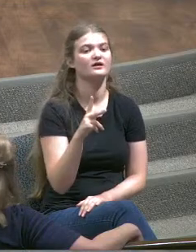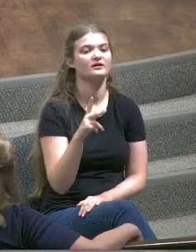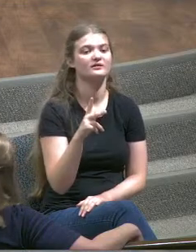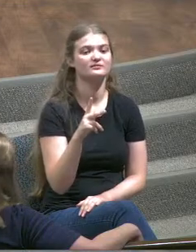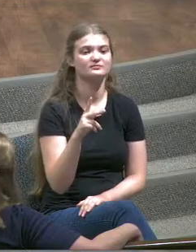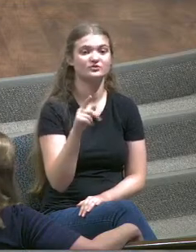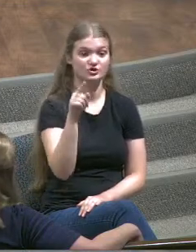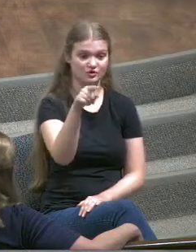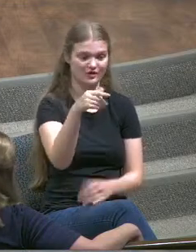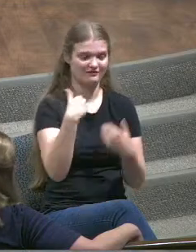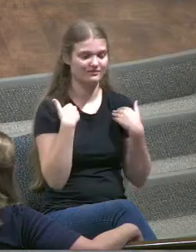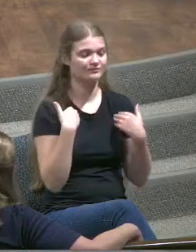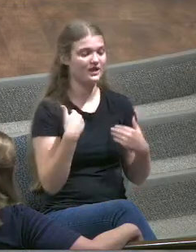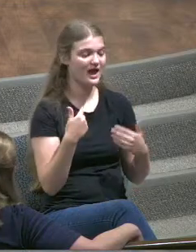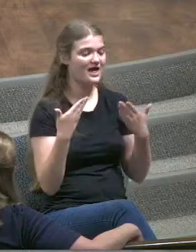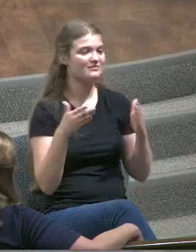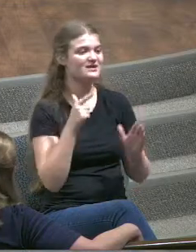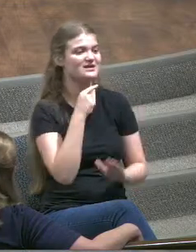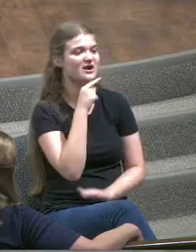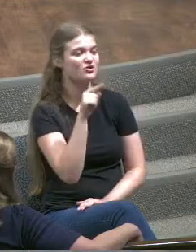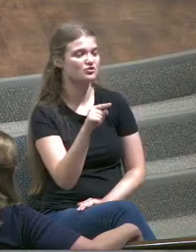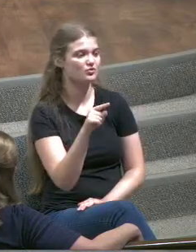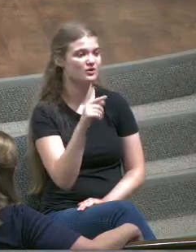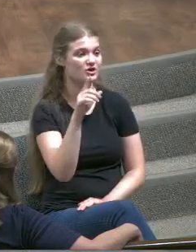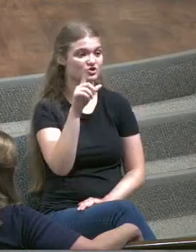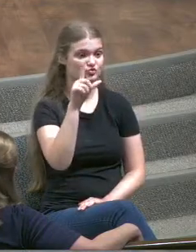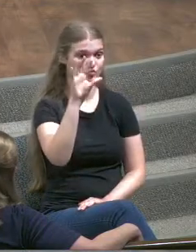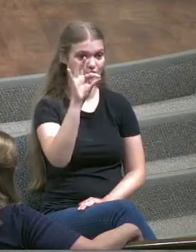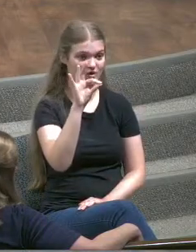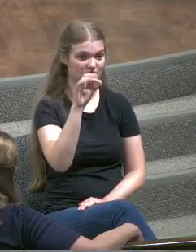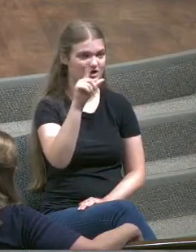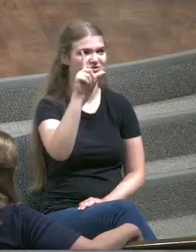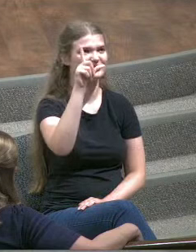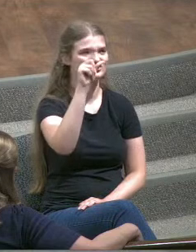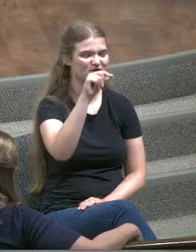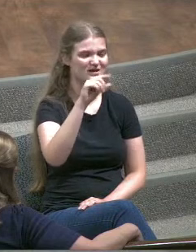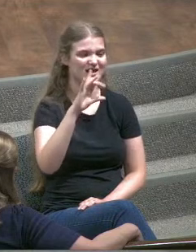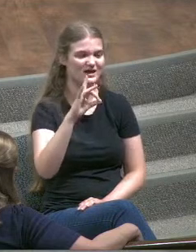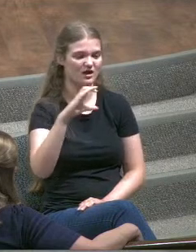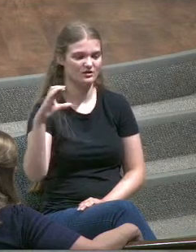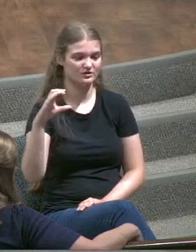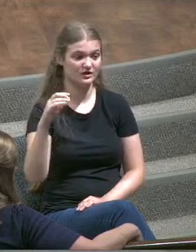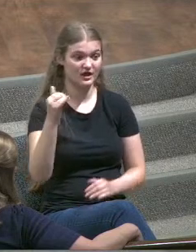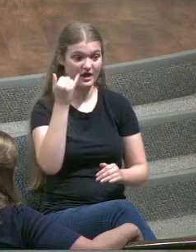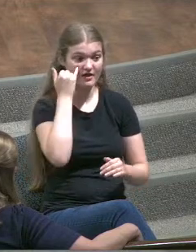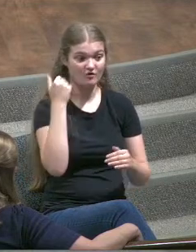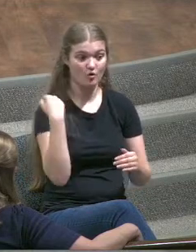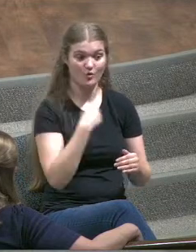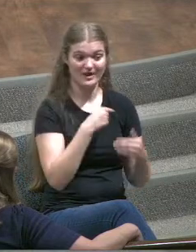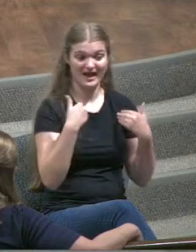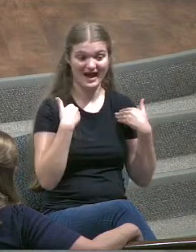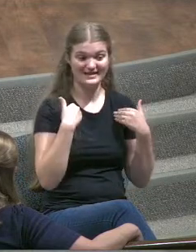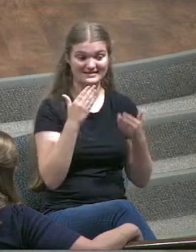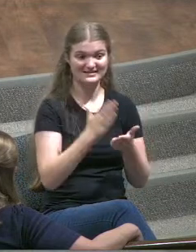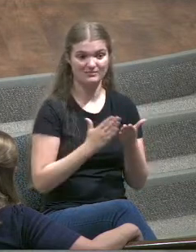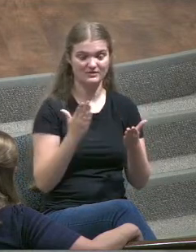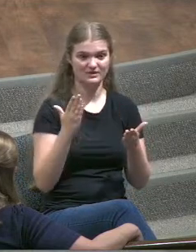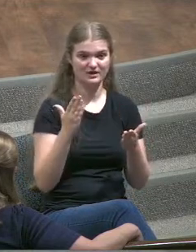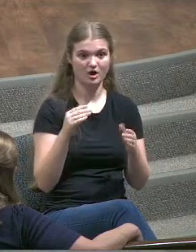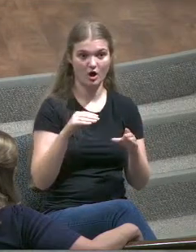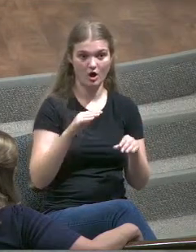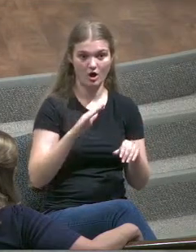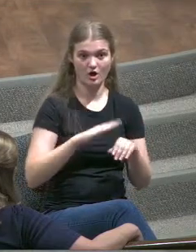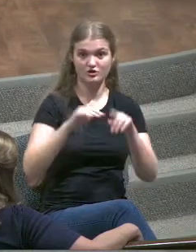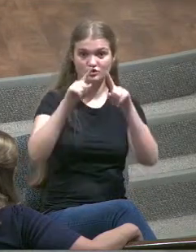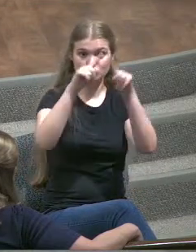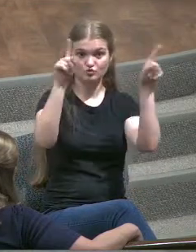let me tell you what 2,800 means. If we had something projected on this screen, and I were standing 20